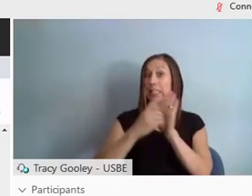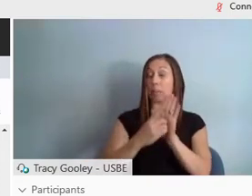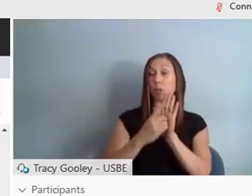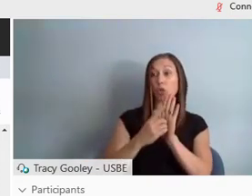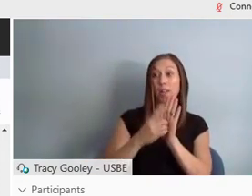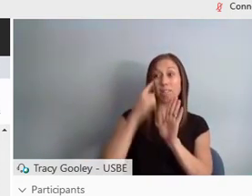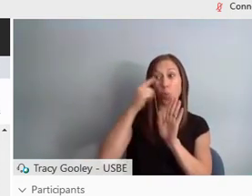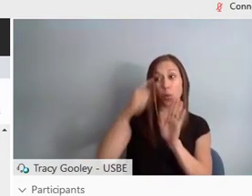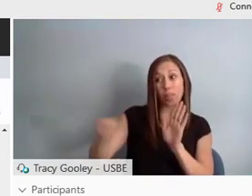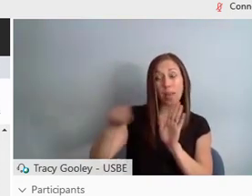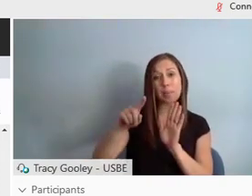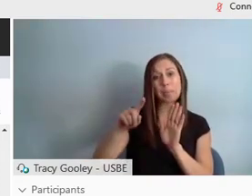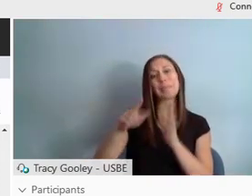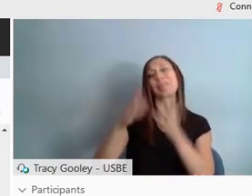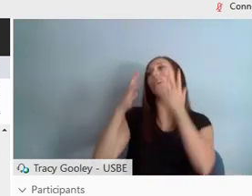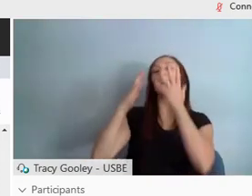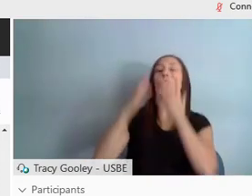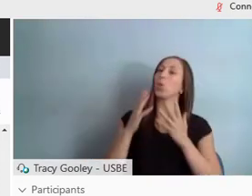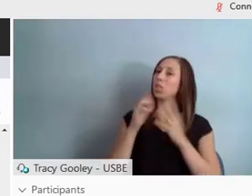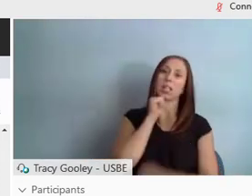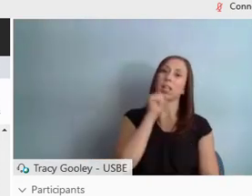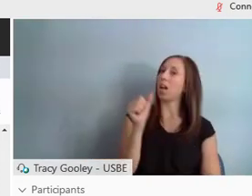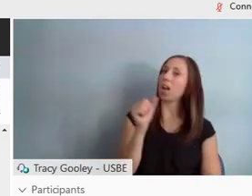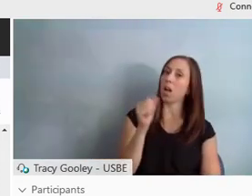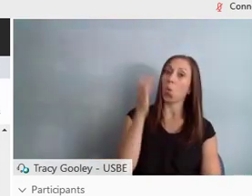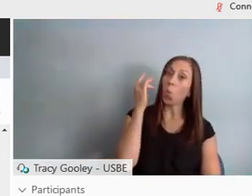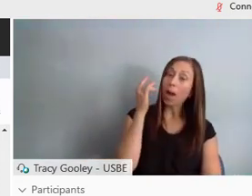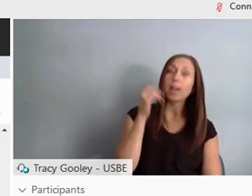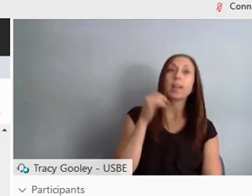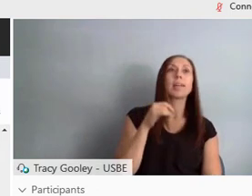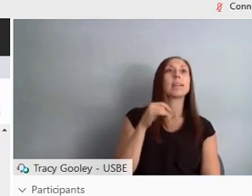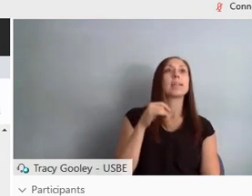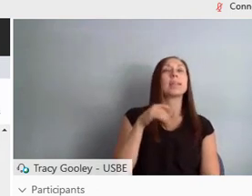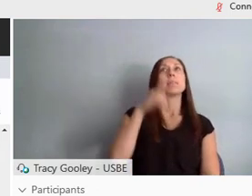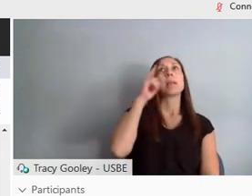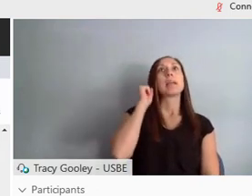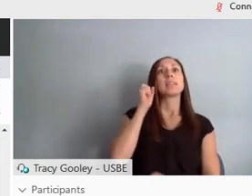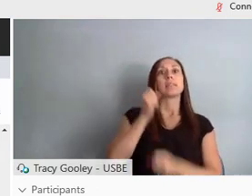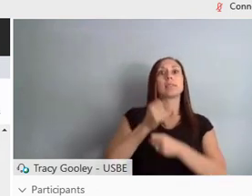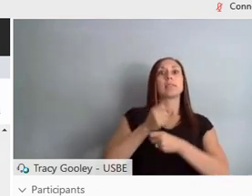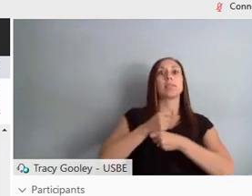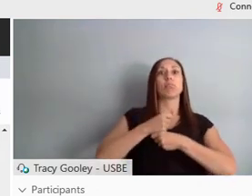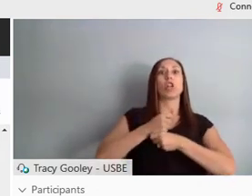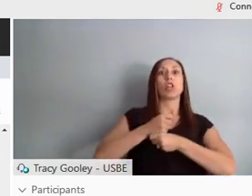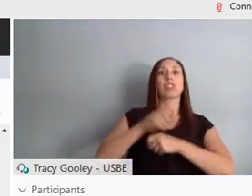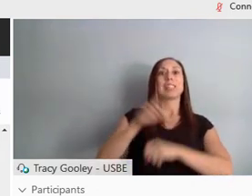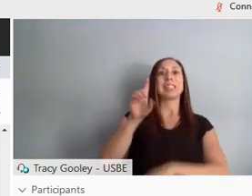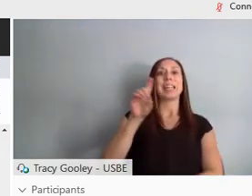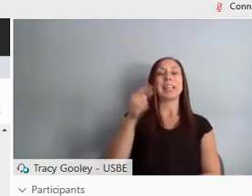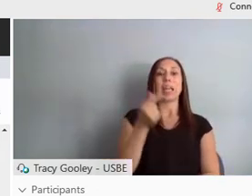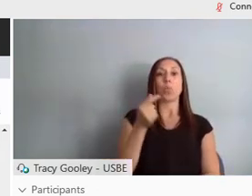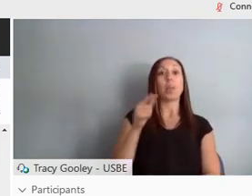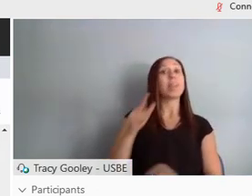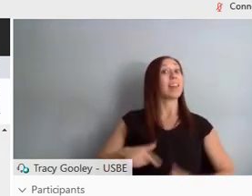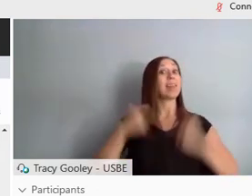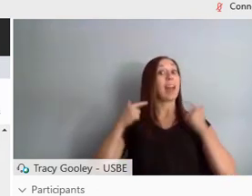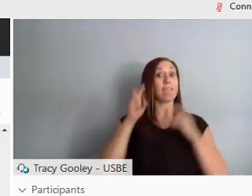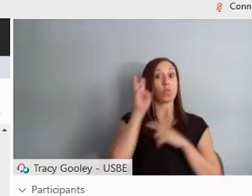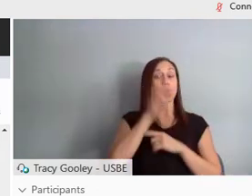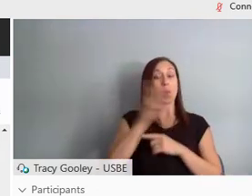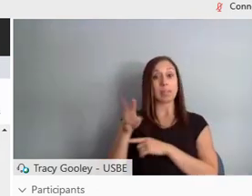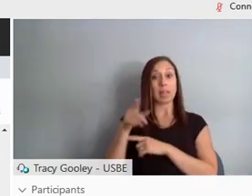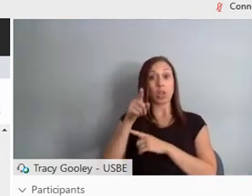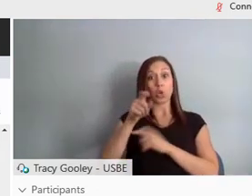There, unfortunately, will not be because of the production data gateway site, the live site that you're going